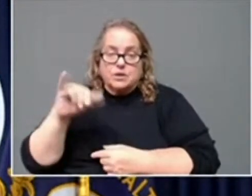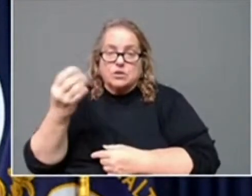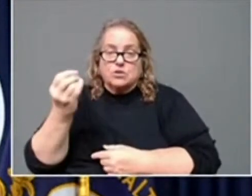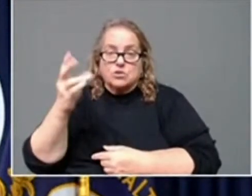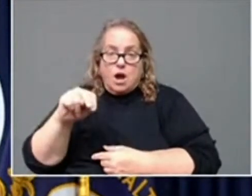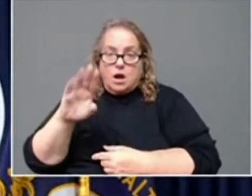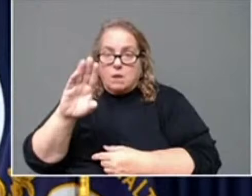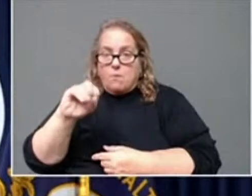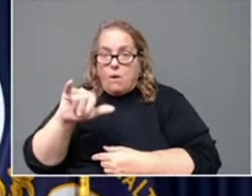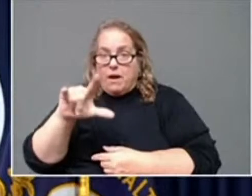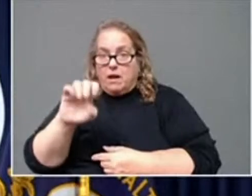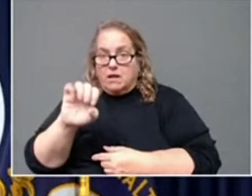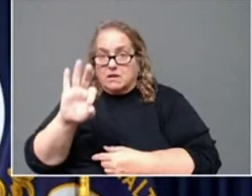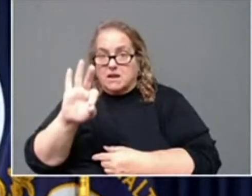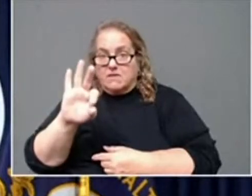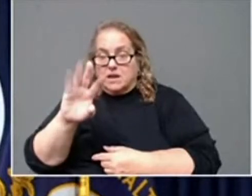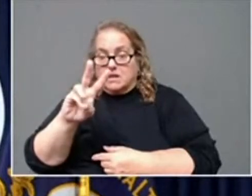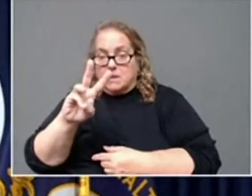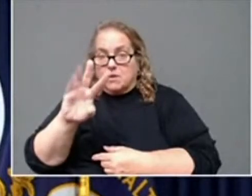WFPL.